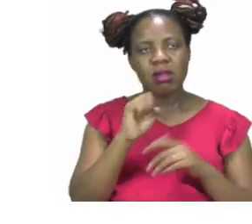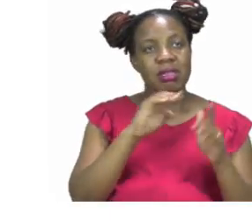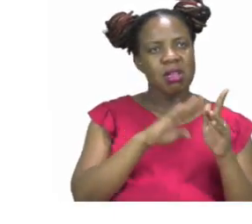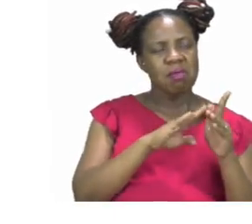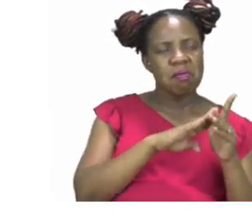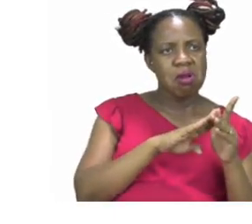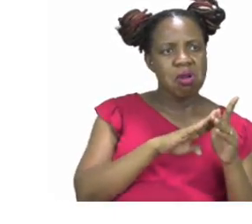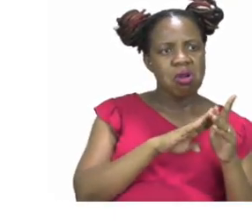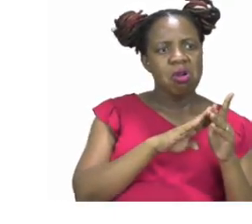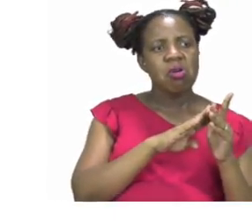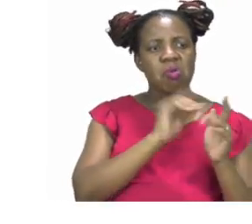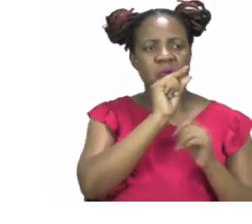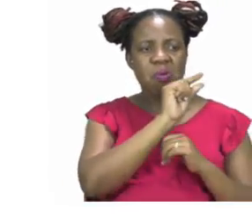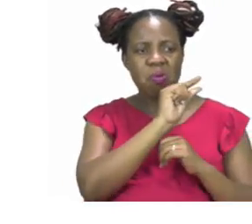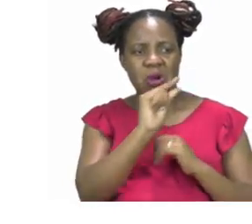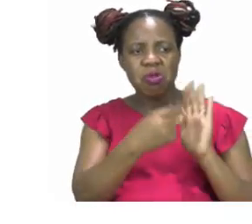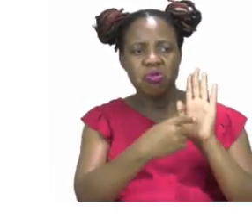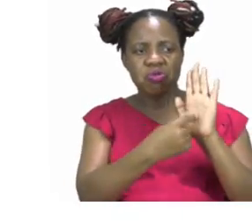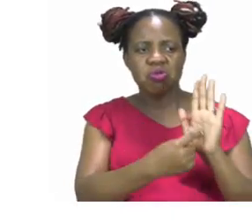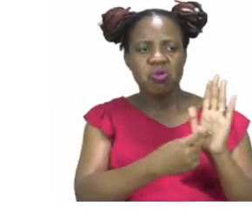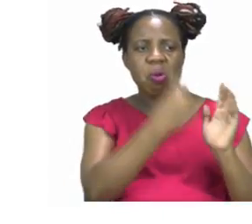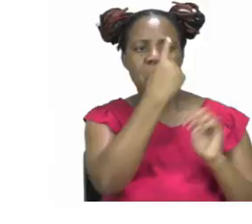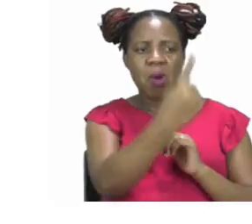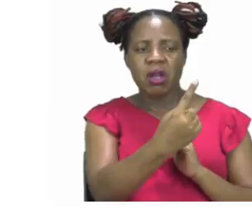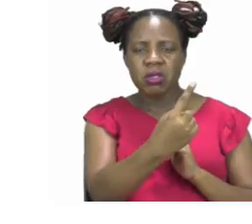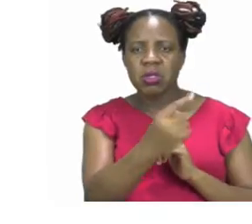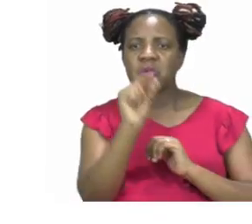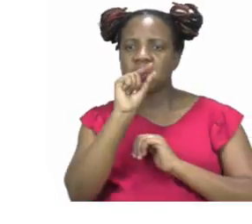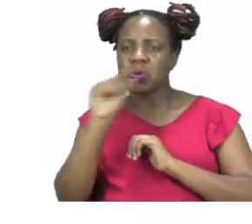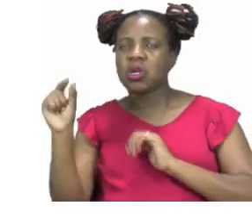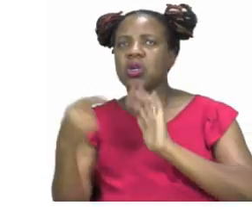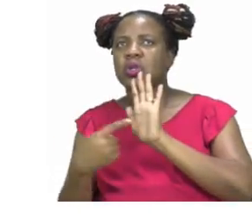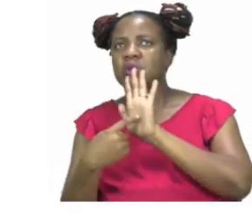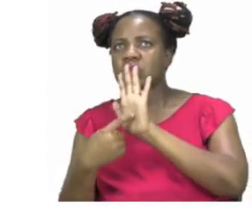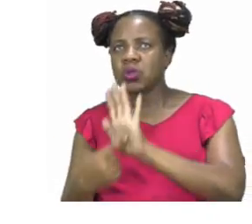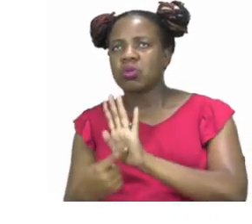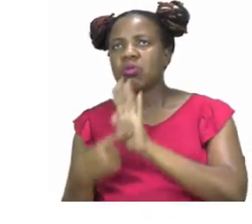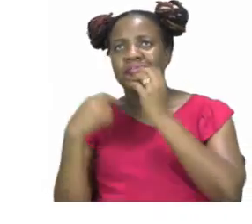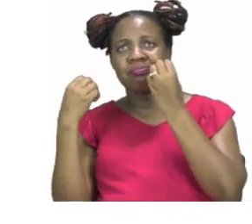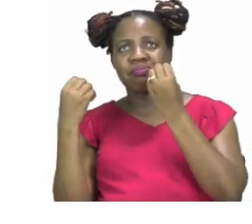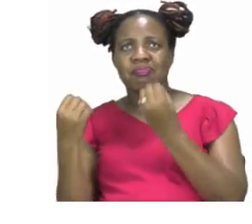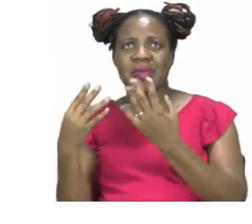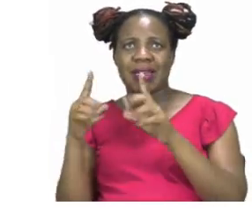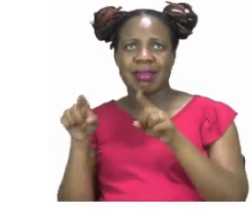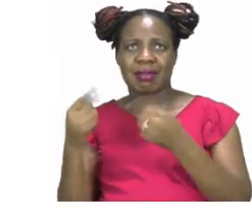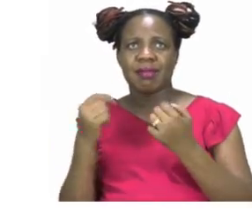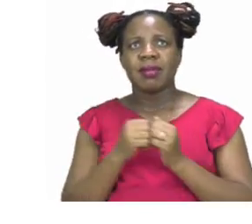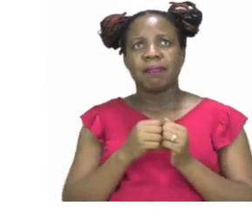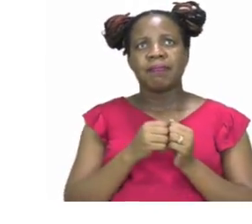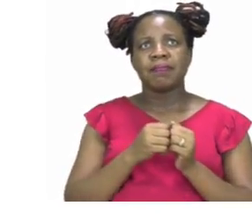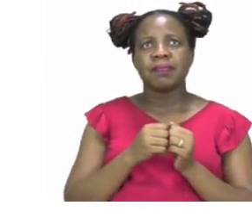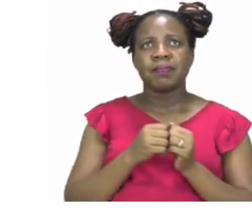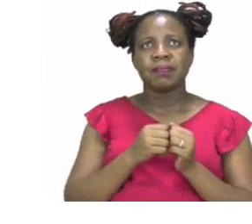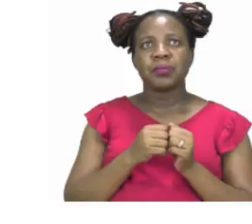the example on top, in the singular verb, it says, "This is my bag." Now remember,